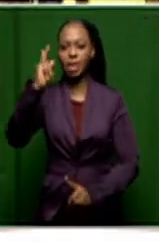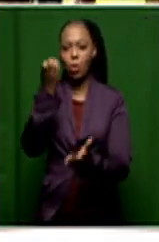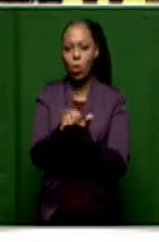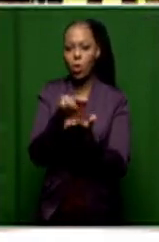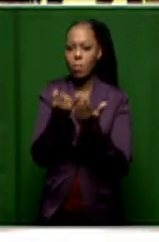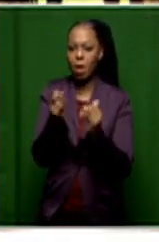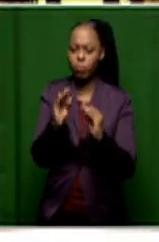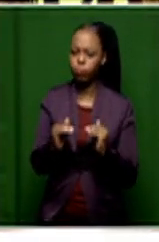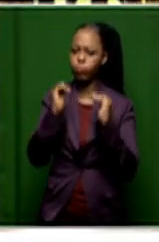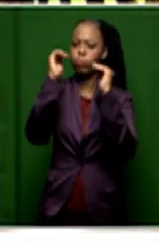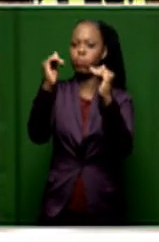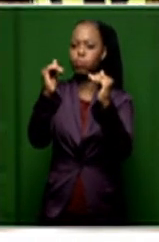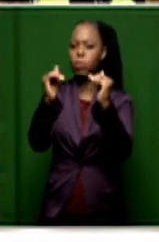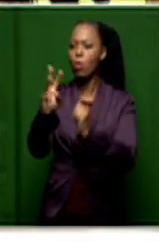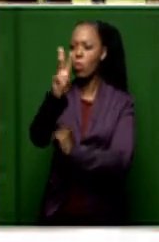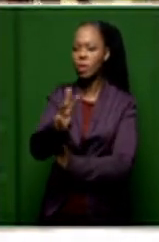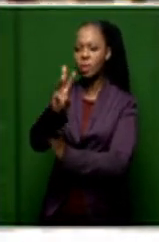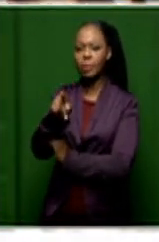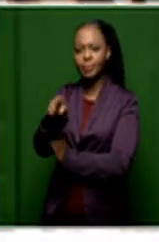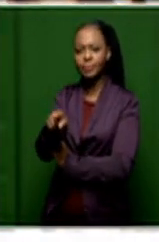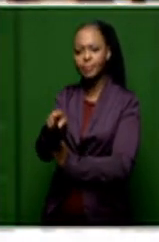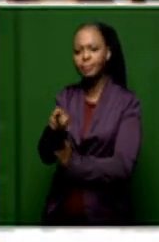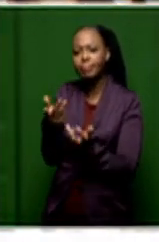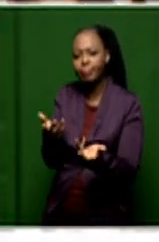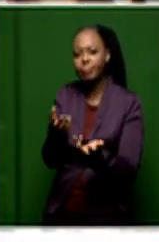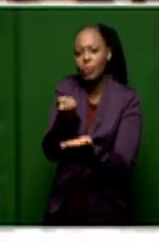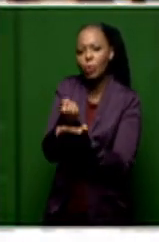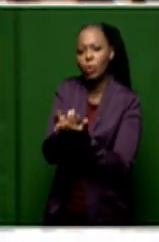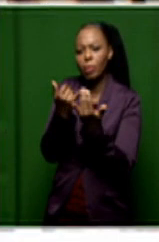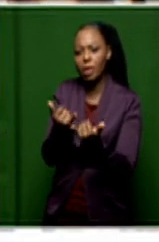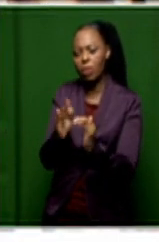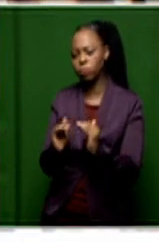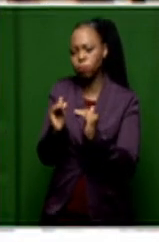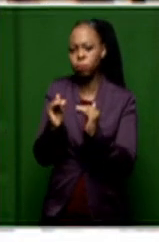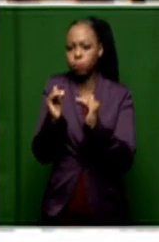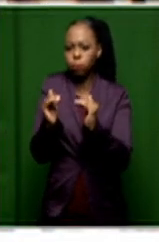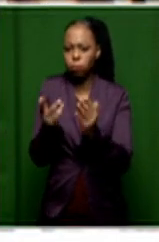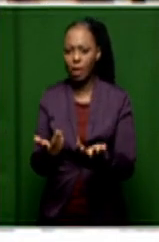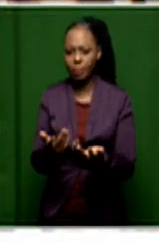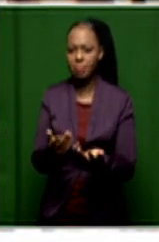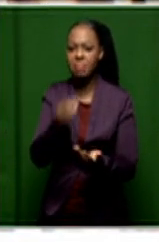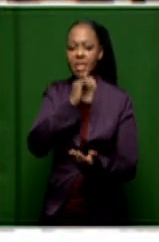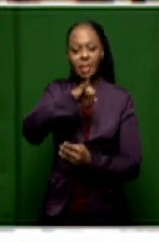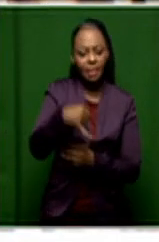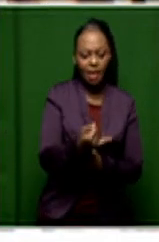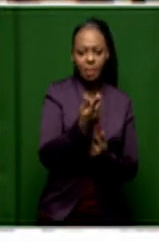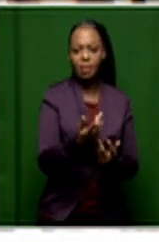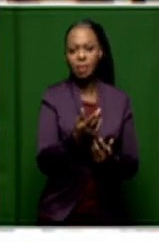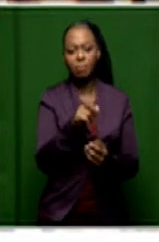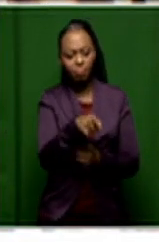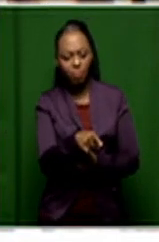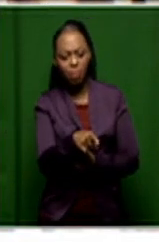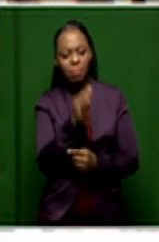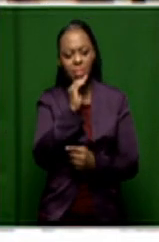Western economies where neoliberal values still reside. So it's not a case of just neoliberalism